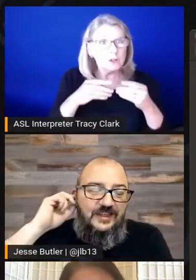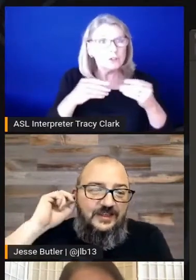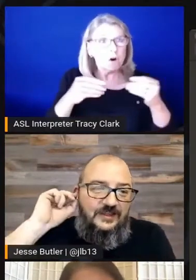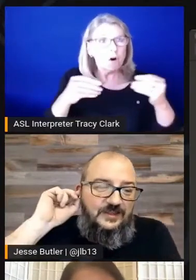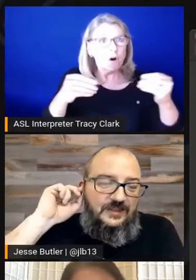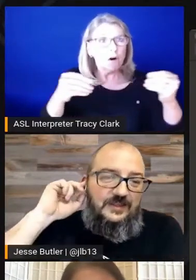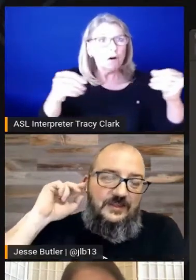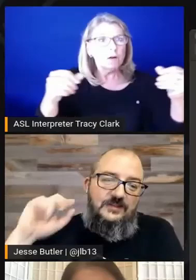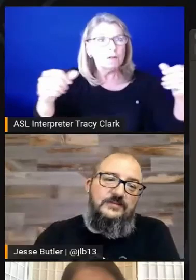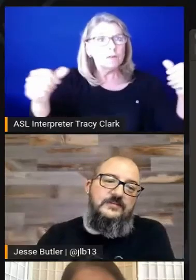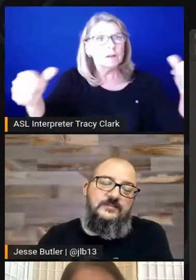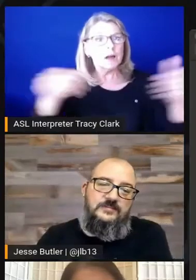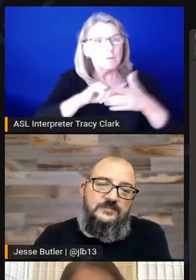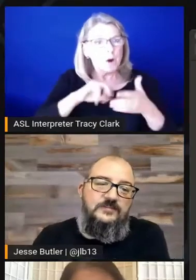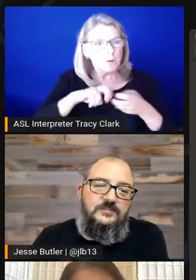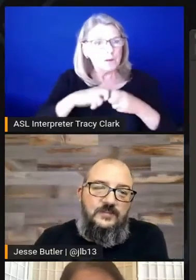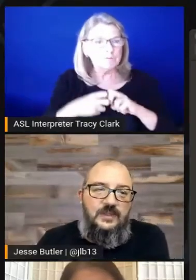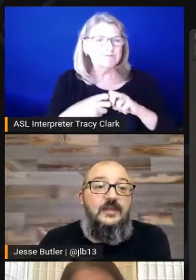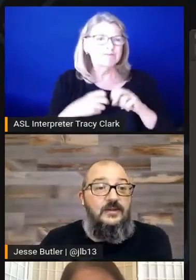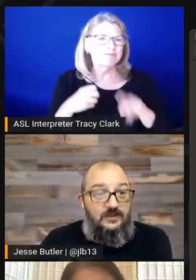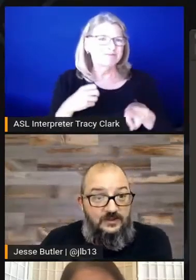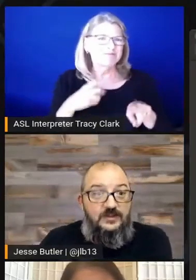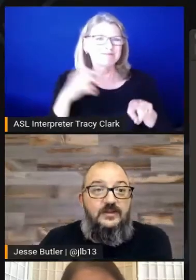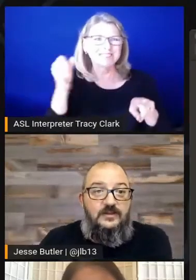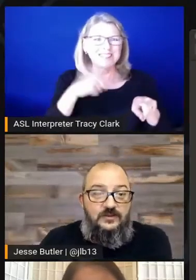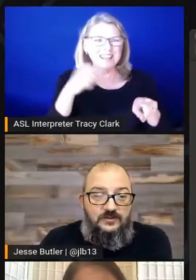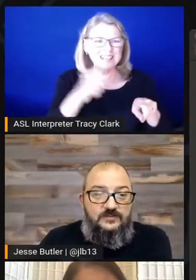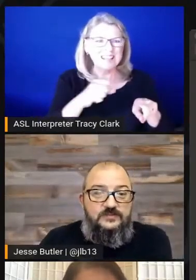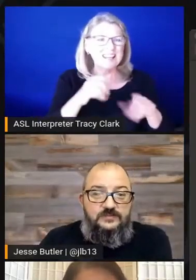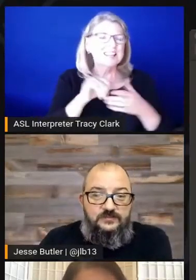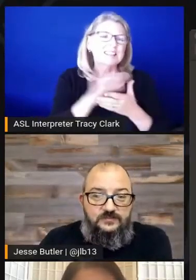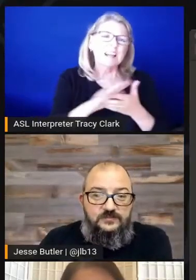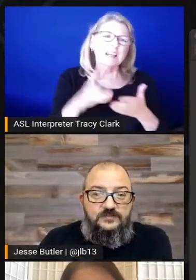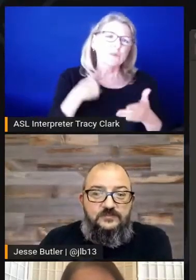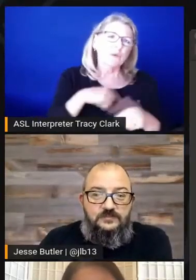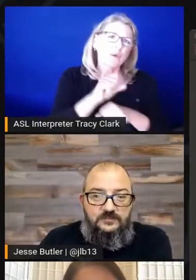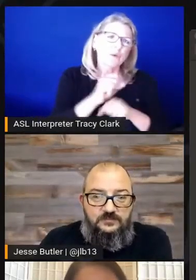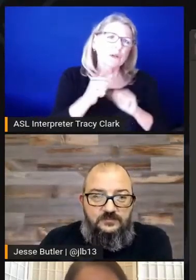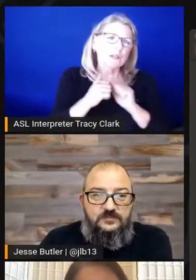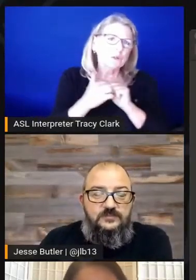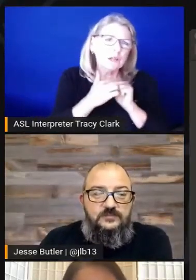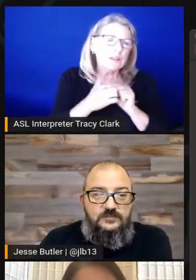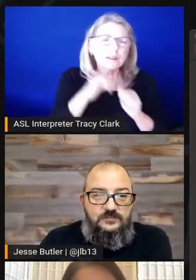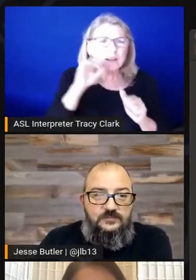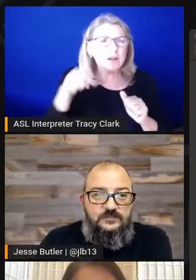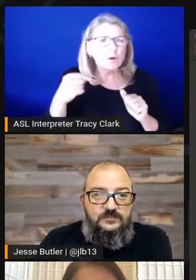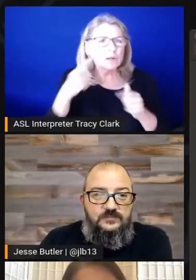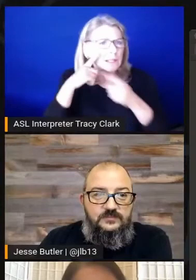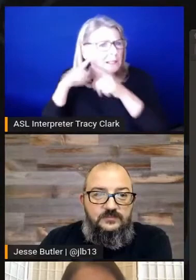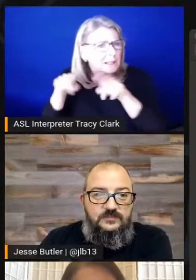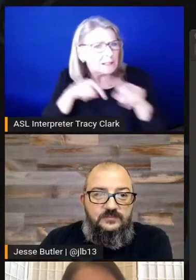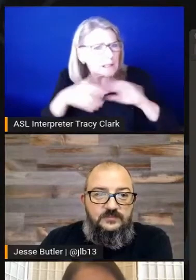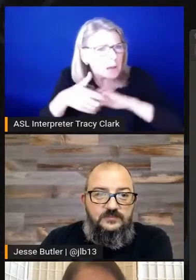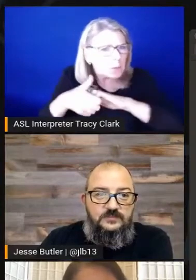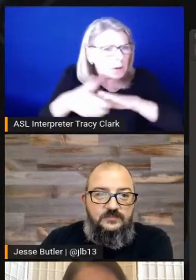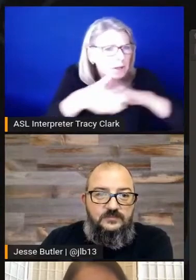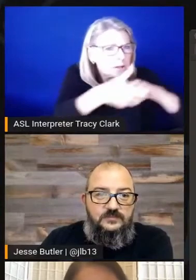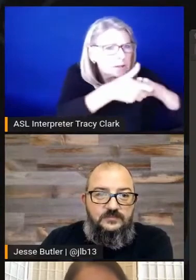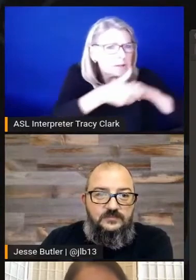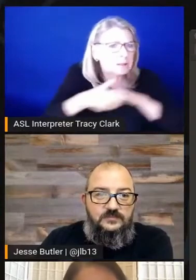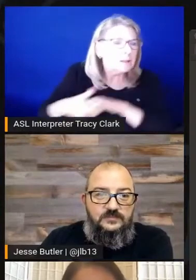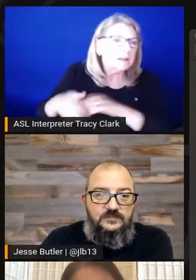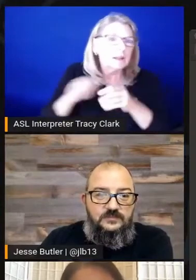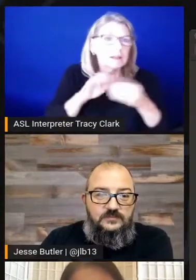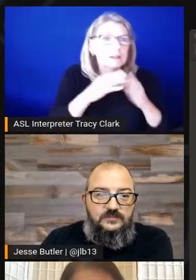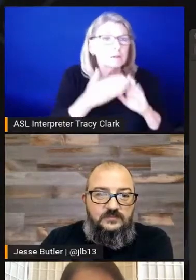worked together, as not only collaborators in the community, but really some of the best, engineering